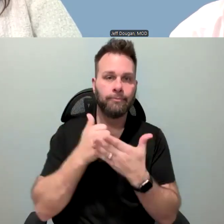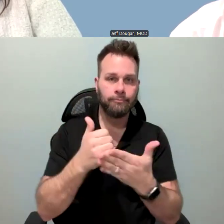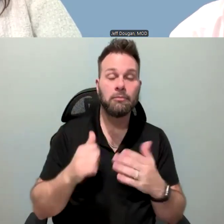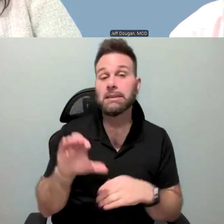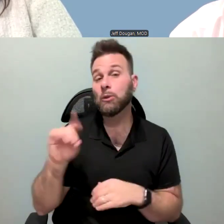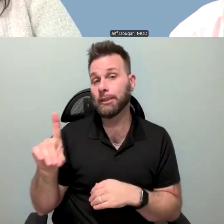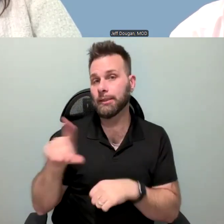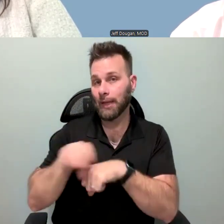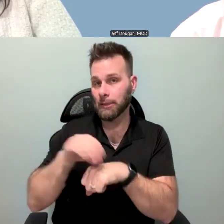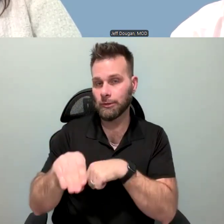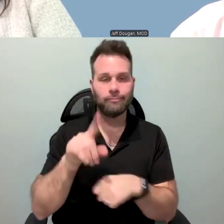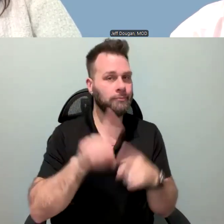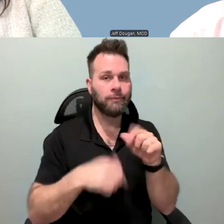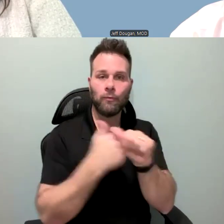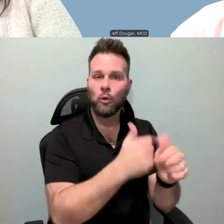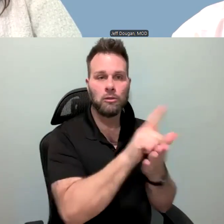not enforcement agencies.